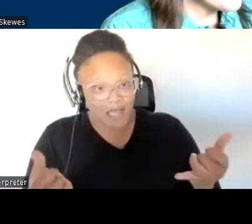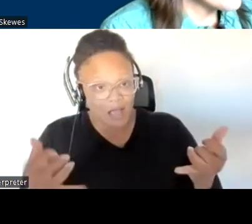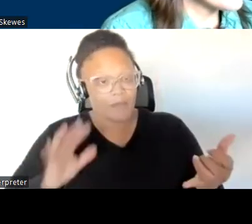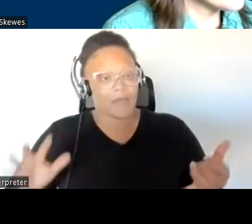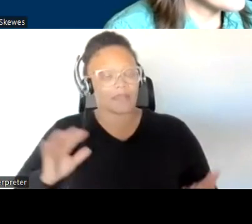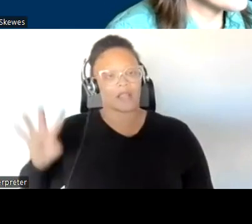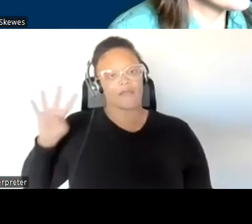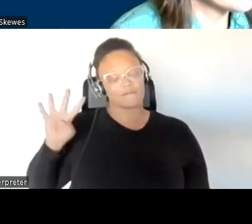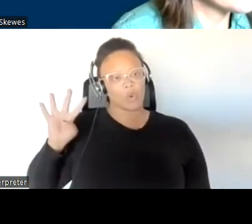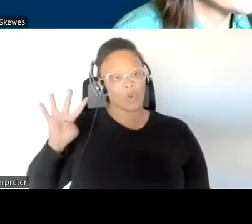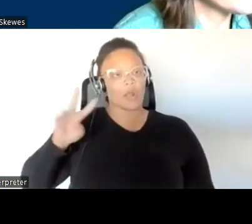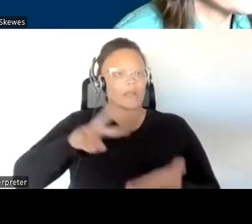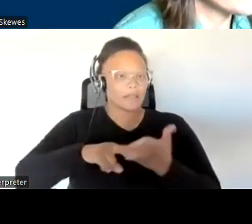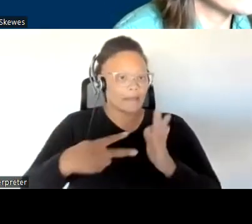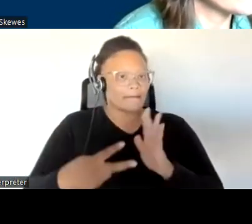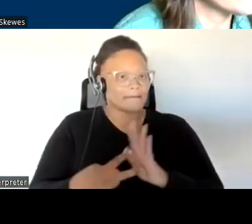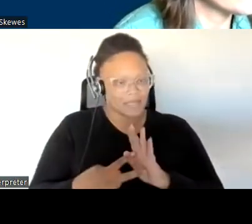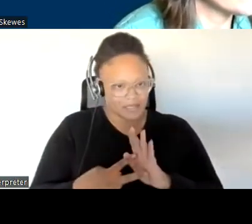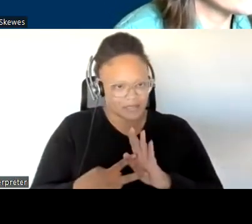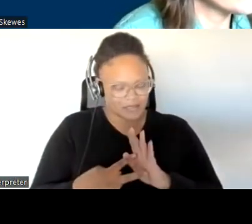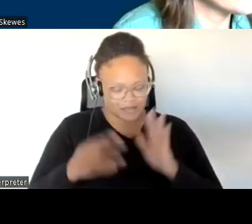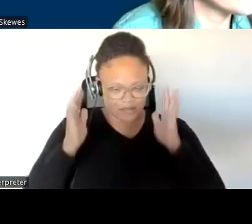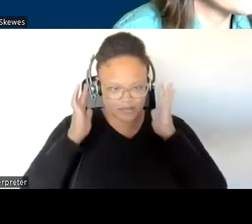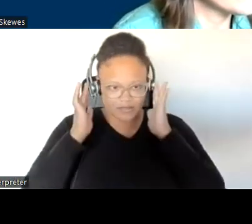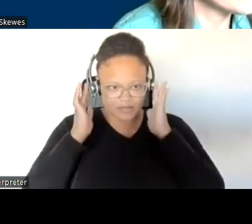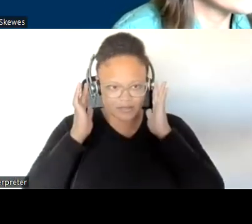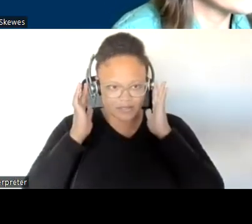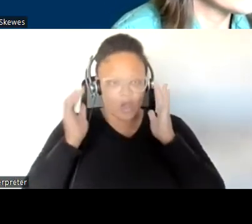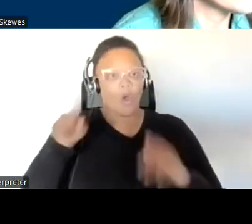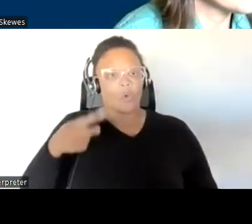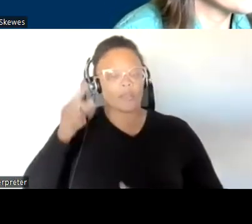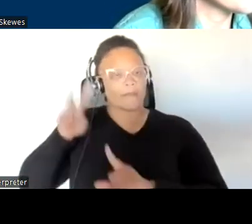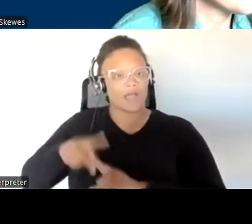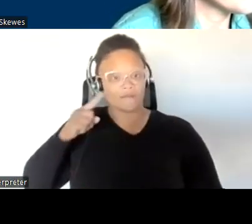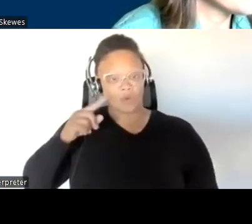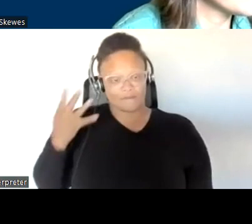kids then it would be referred to as toward the 4 kids.